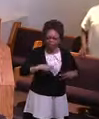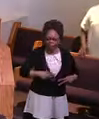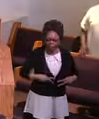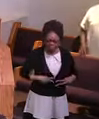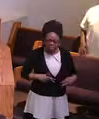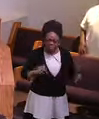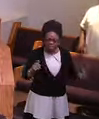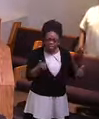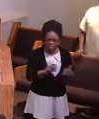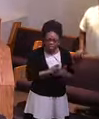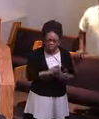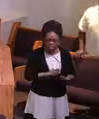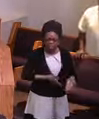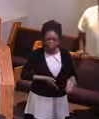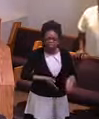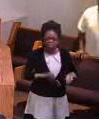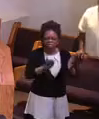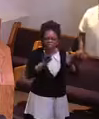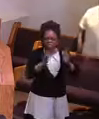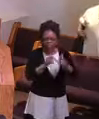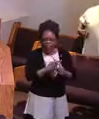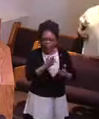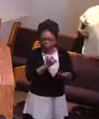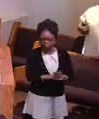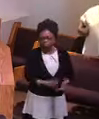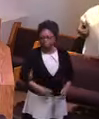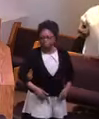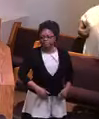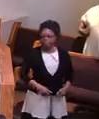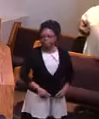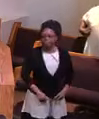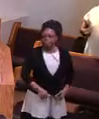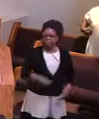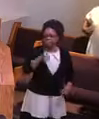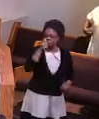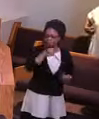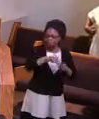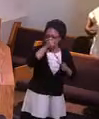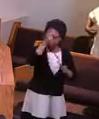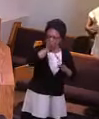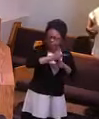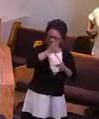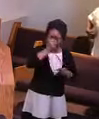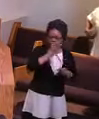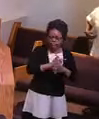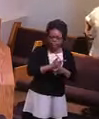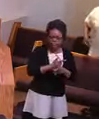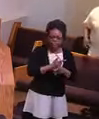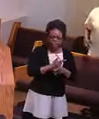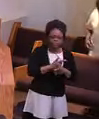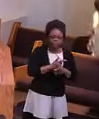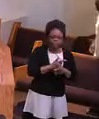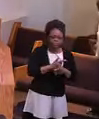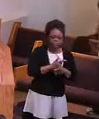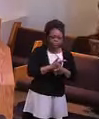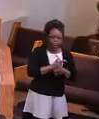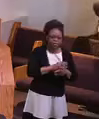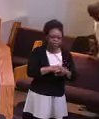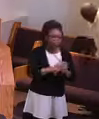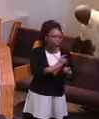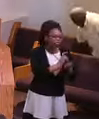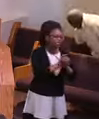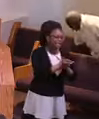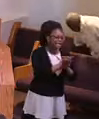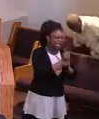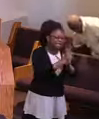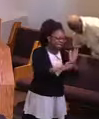first. Amen. And remind your brothers and sisters to set the clock forward. Amen. I